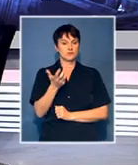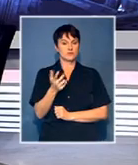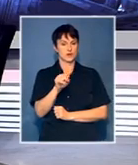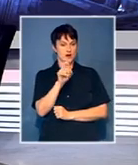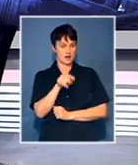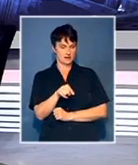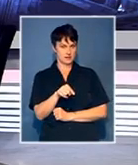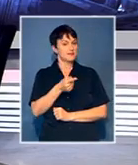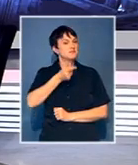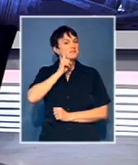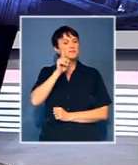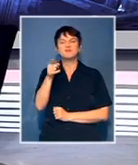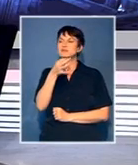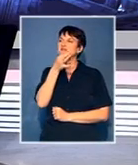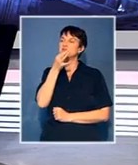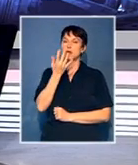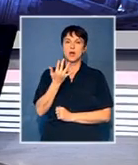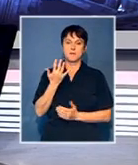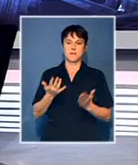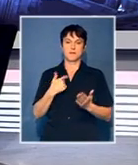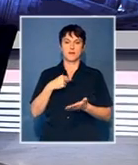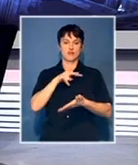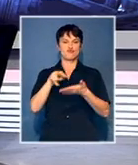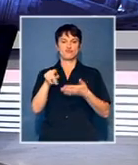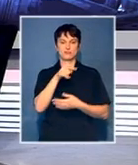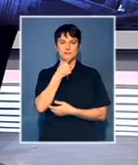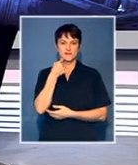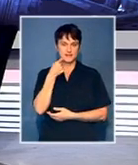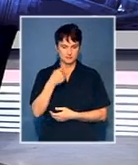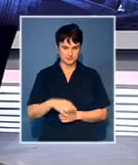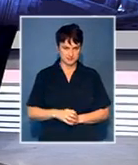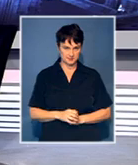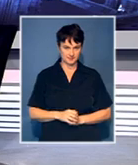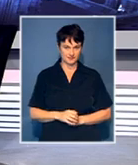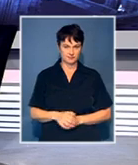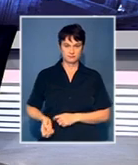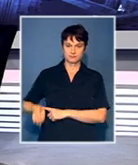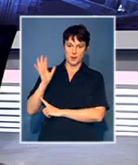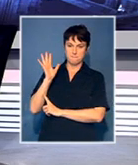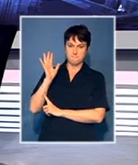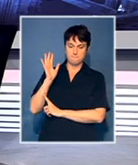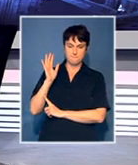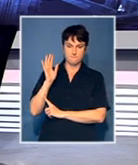of a question for you. Let's check quickly what it says. Maybe we can read it now to you, Professor. If our director will put it up on our wall.